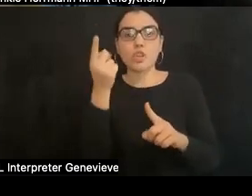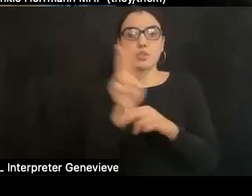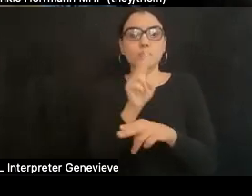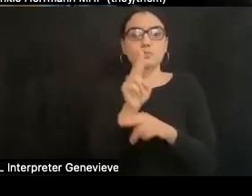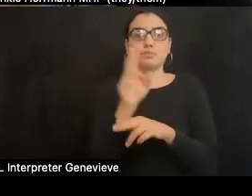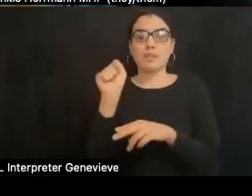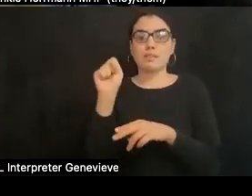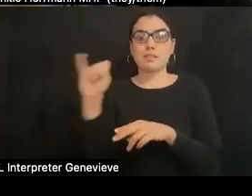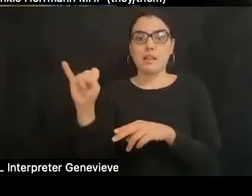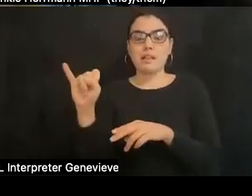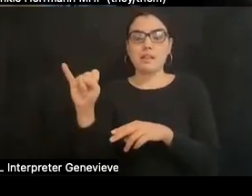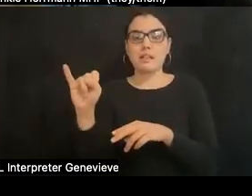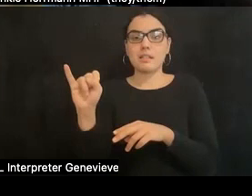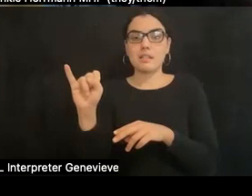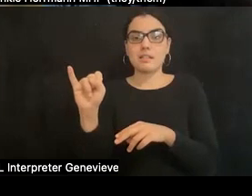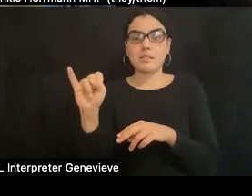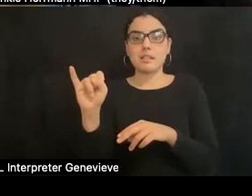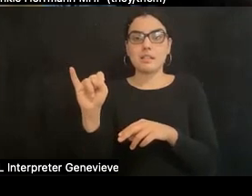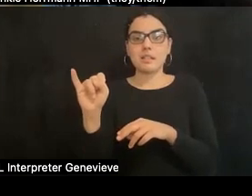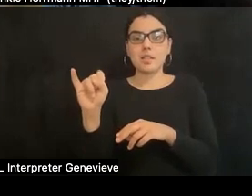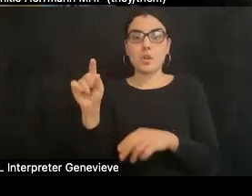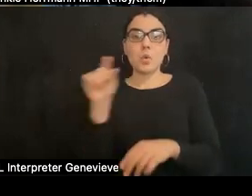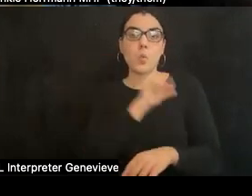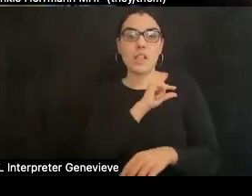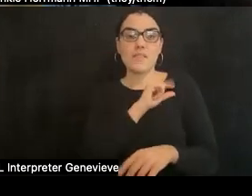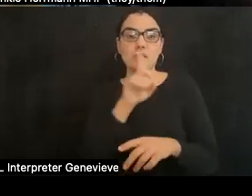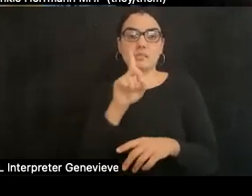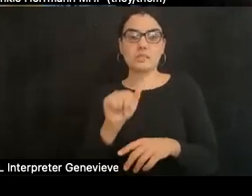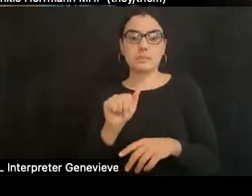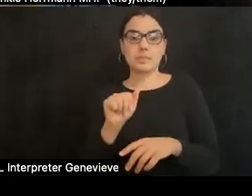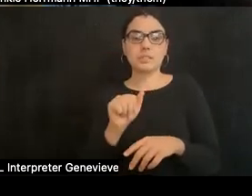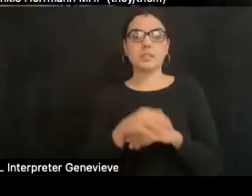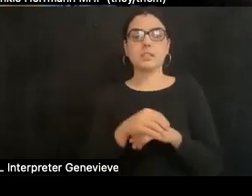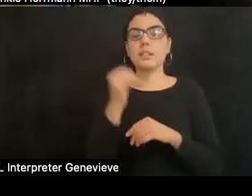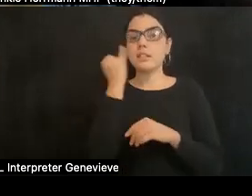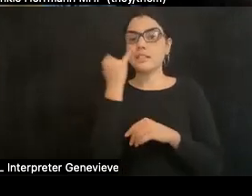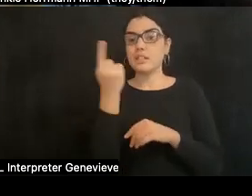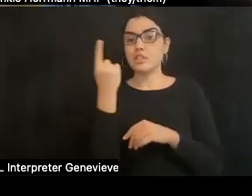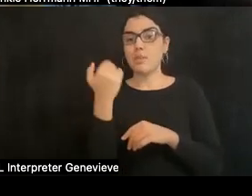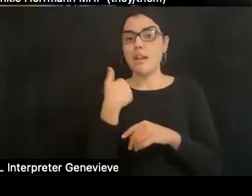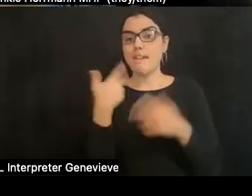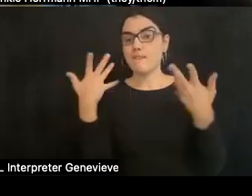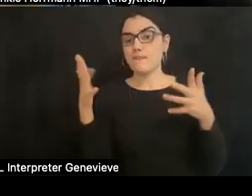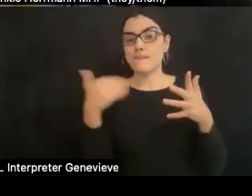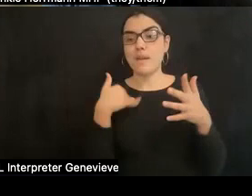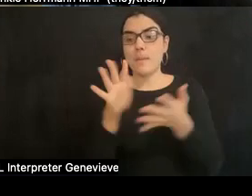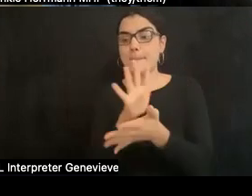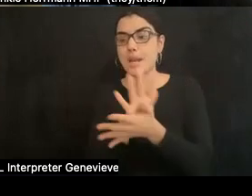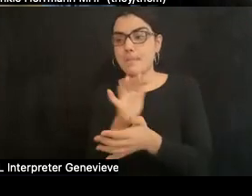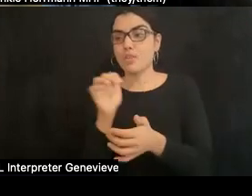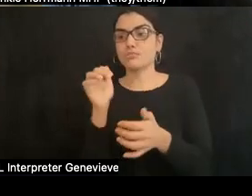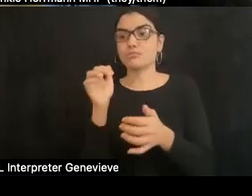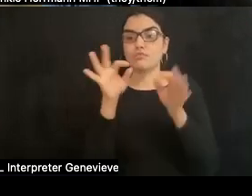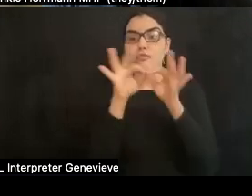SSI, sort of like qualified disabilities. So either if somebody has already got that paperwork and they can show that they